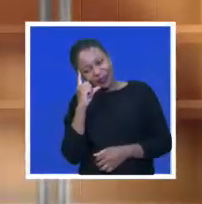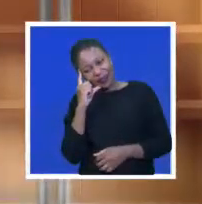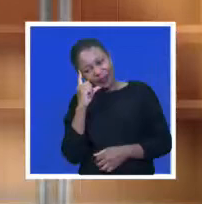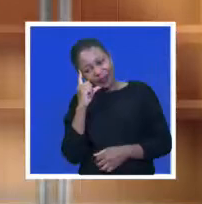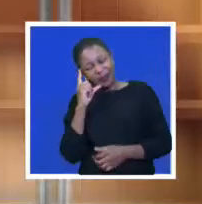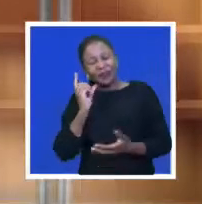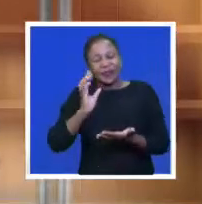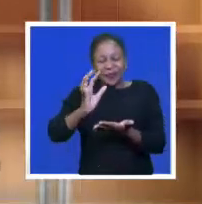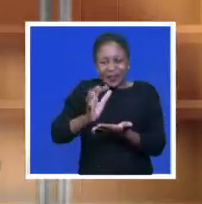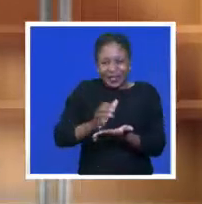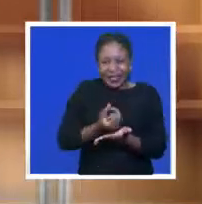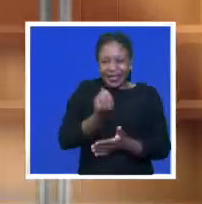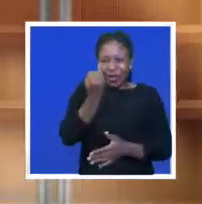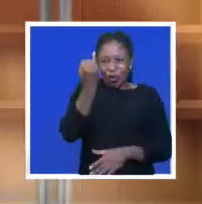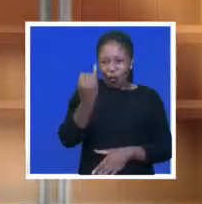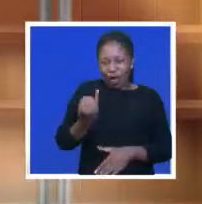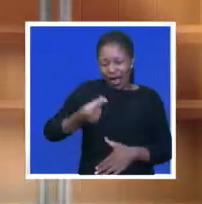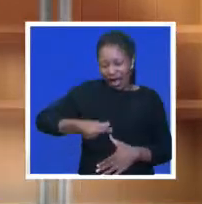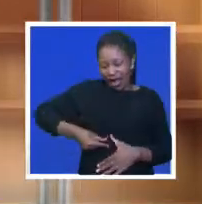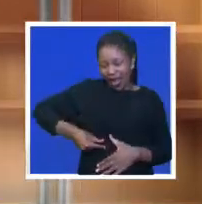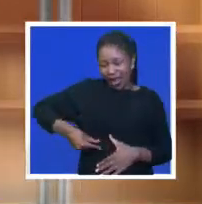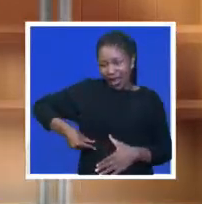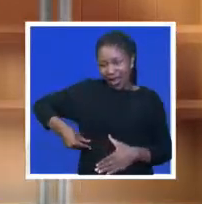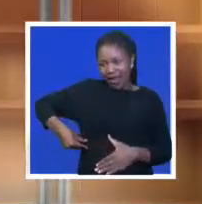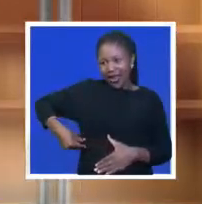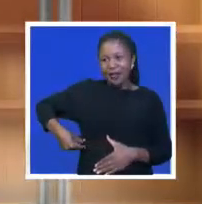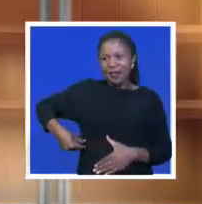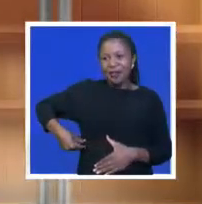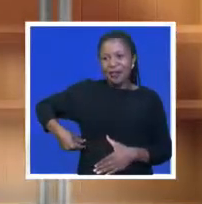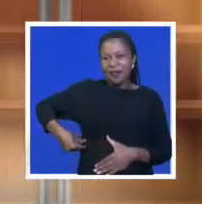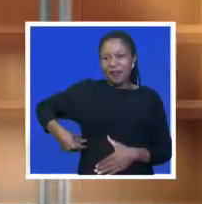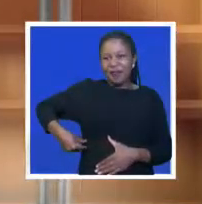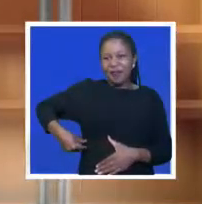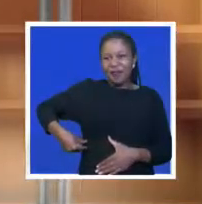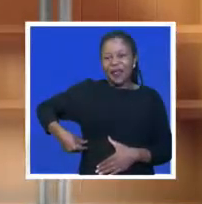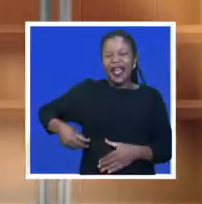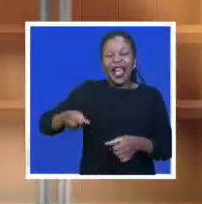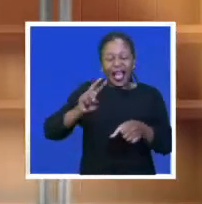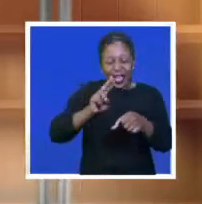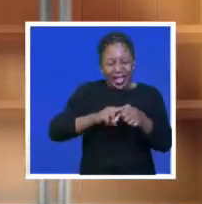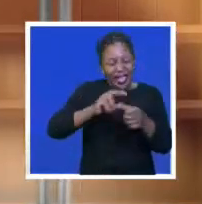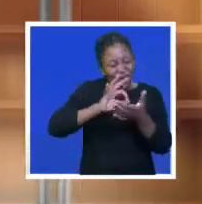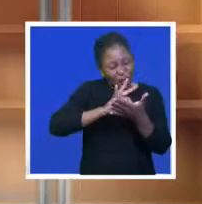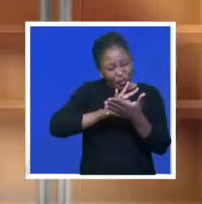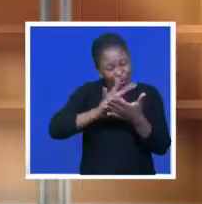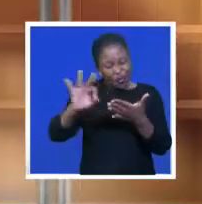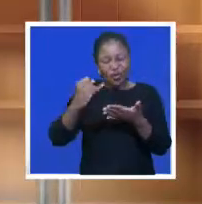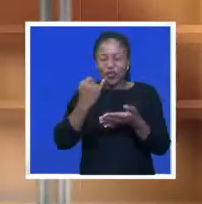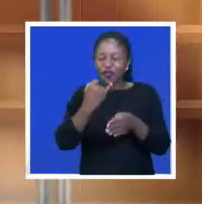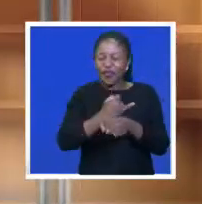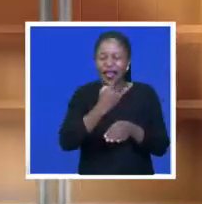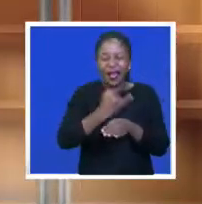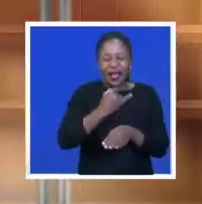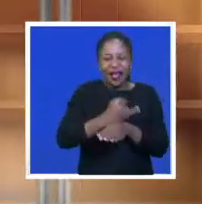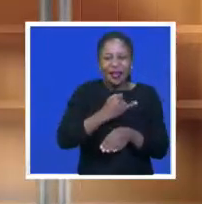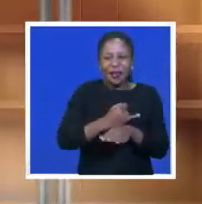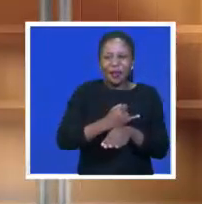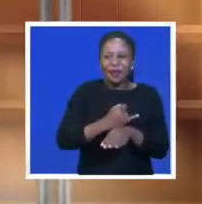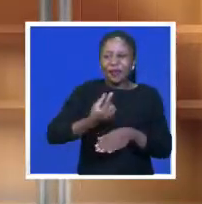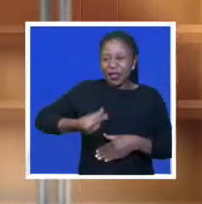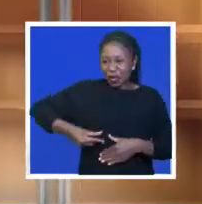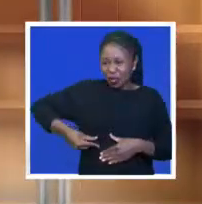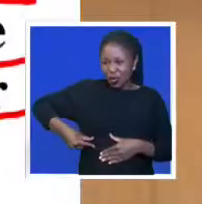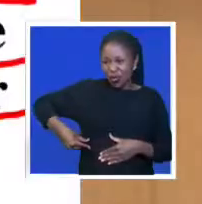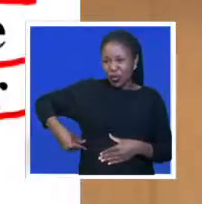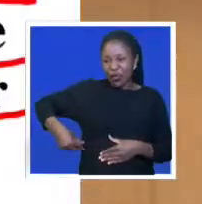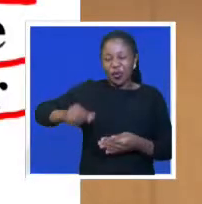one of his ribs and closed up its place with flesh. And the Lord God made the rib